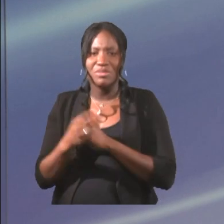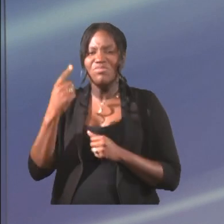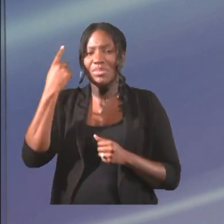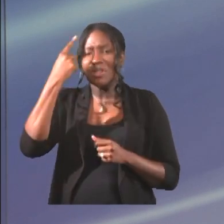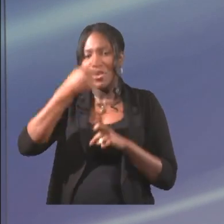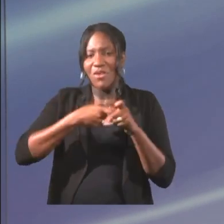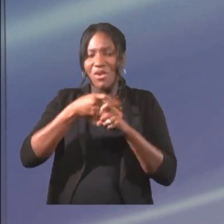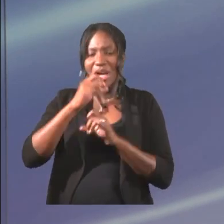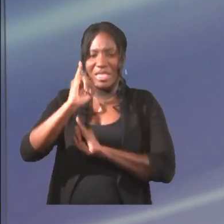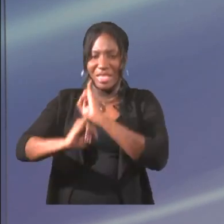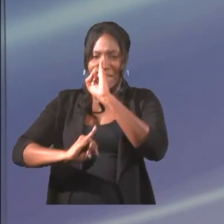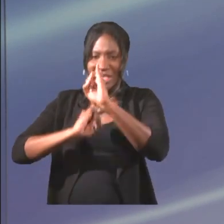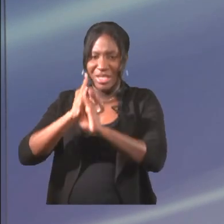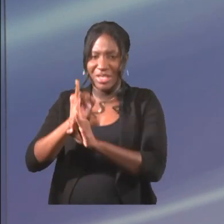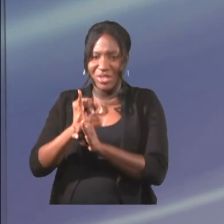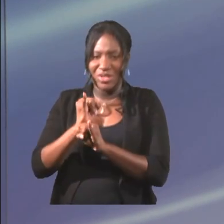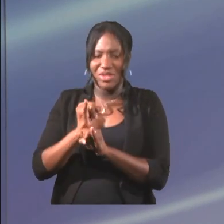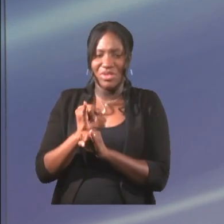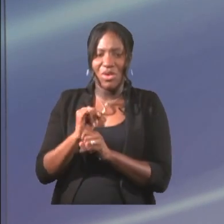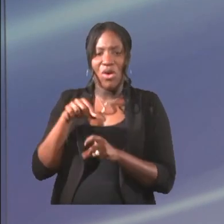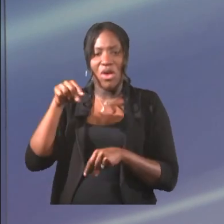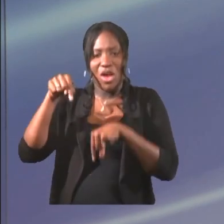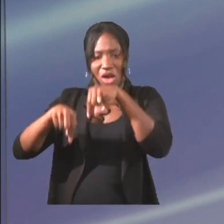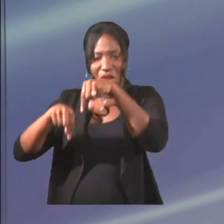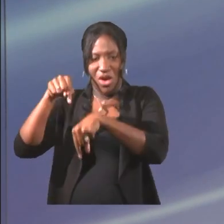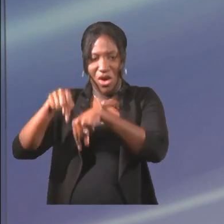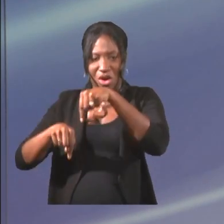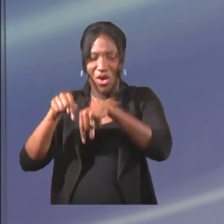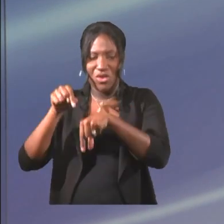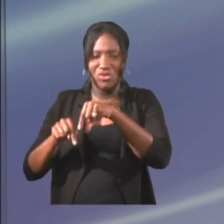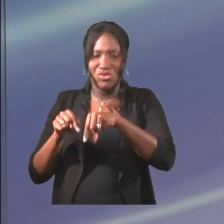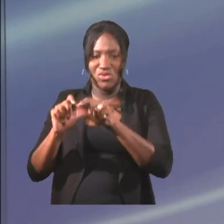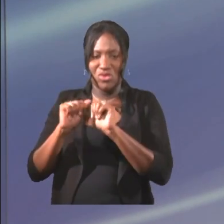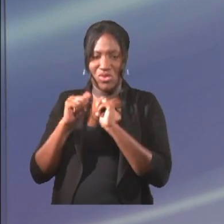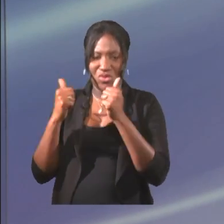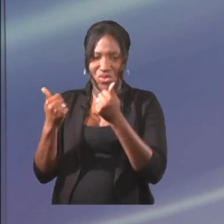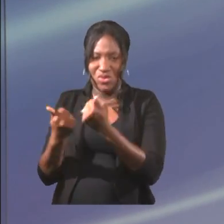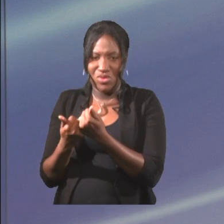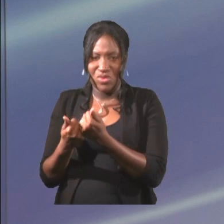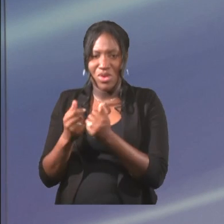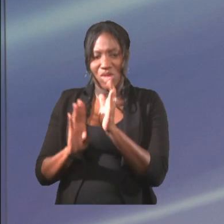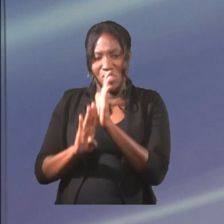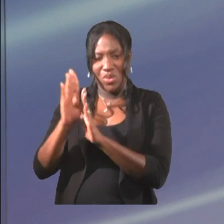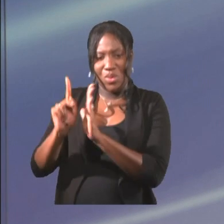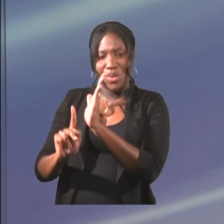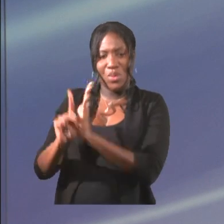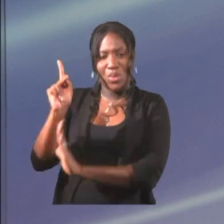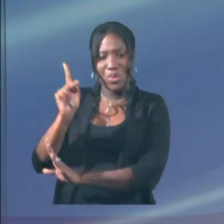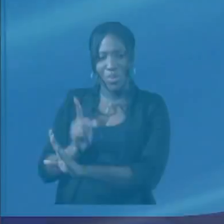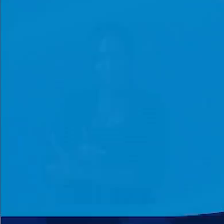hosted by the International Energy Agency Greenhouse Gas Research and Development Program.